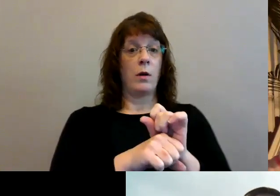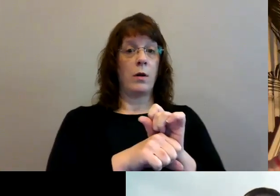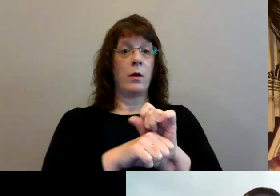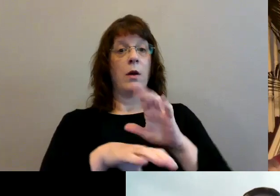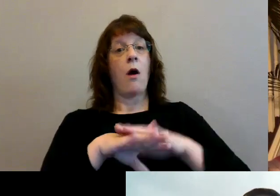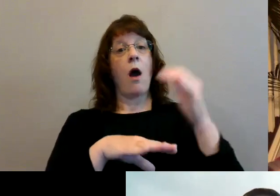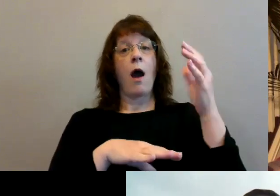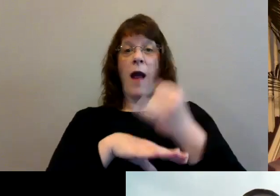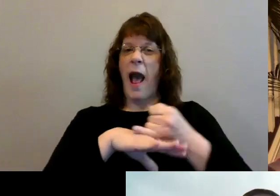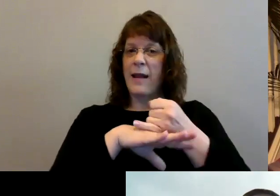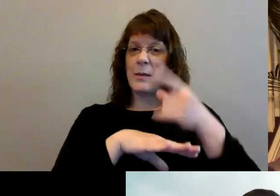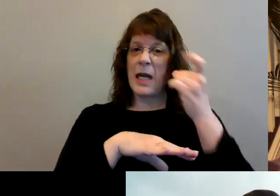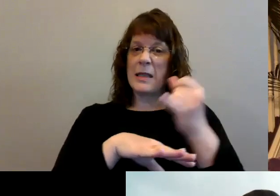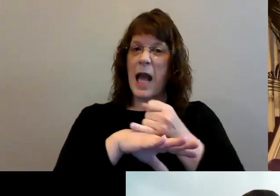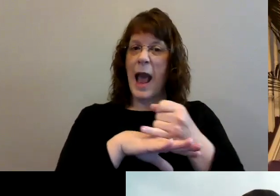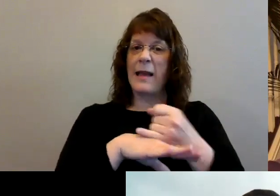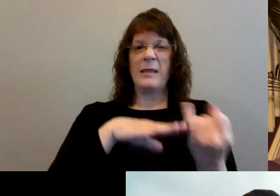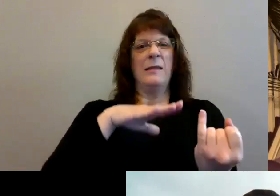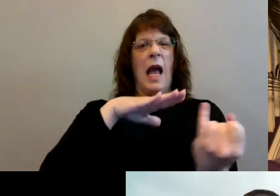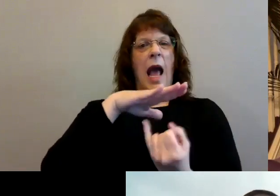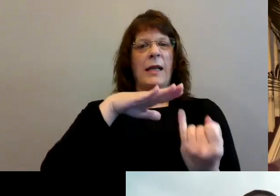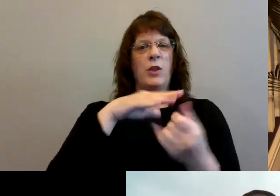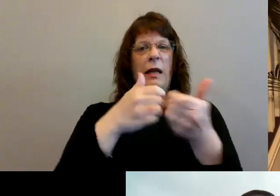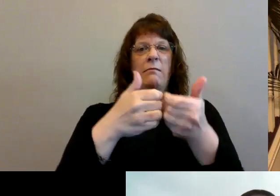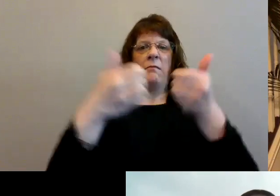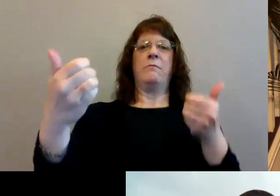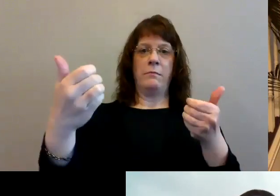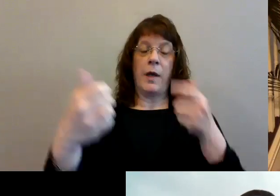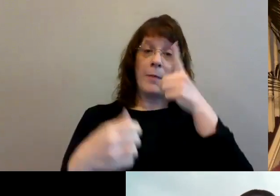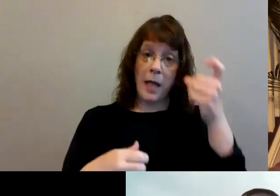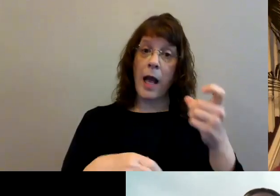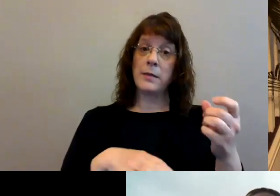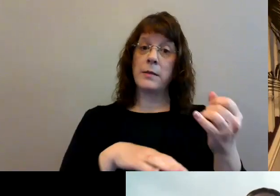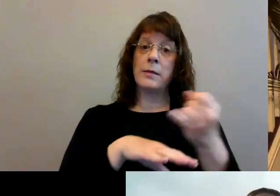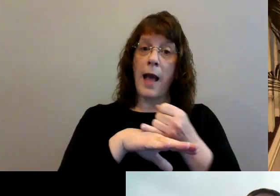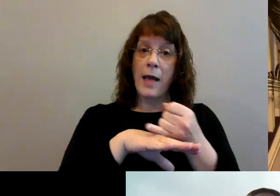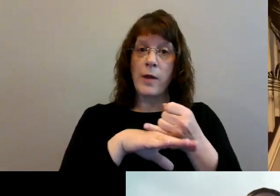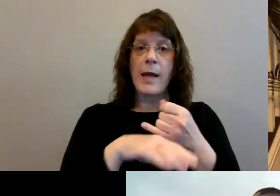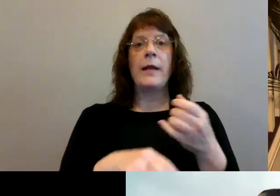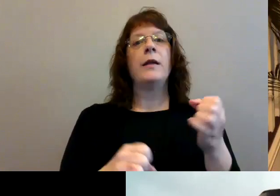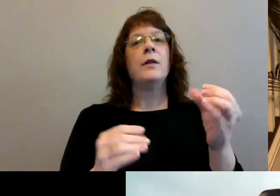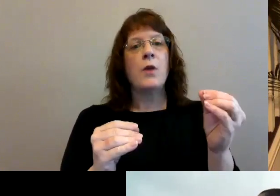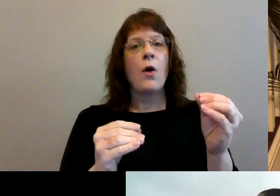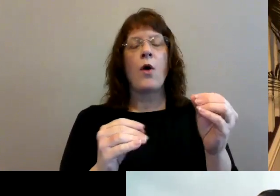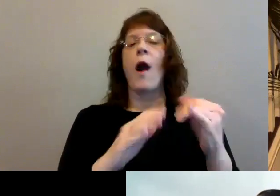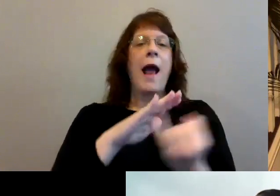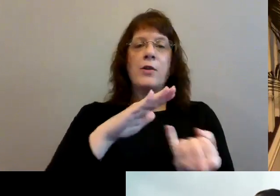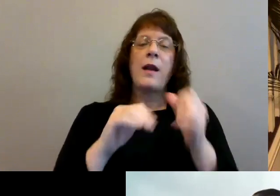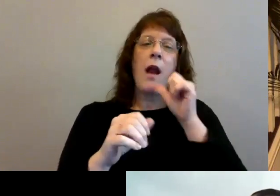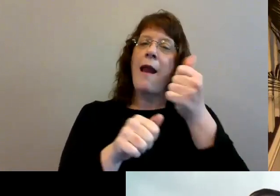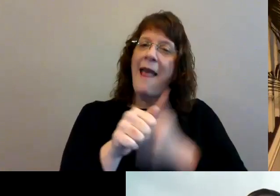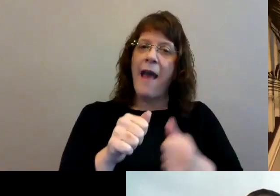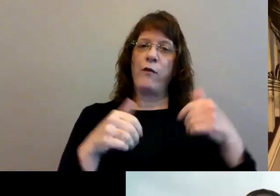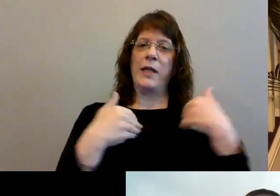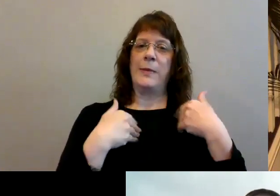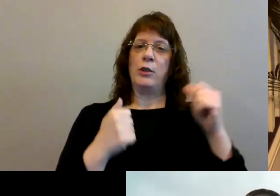islands by definition are isolated, right? And so because they're isolated, not every species can reach them.